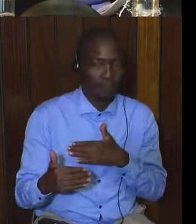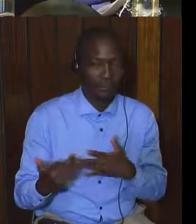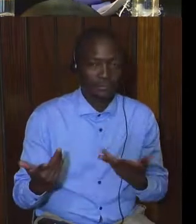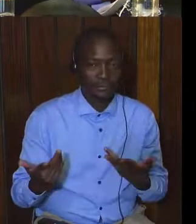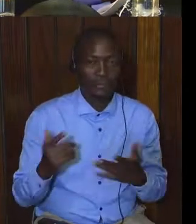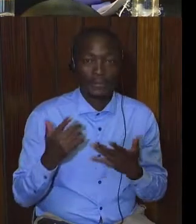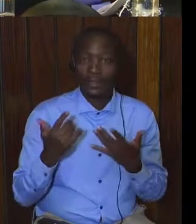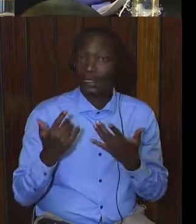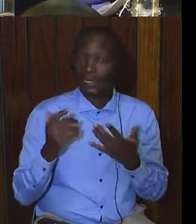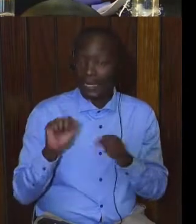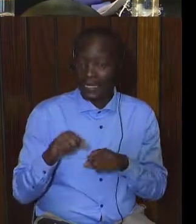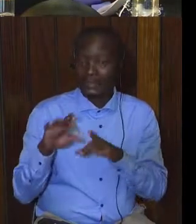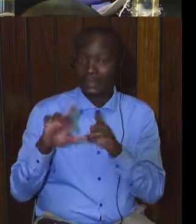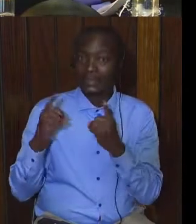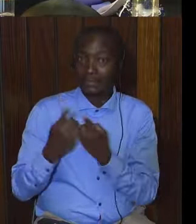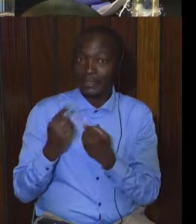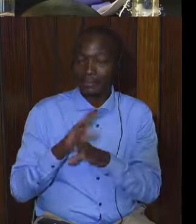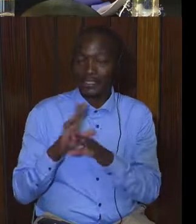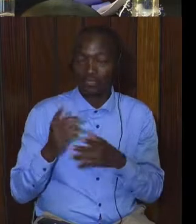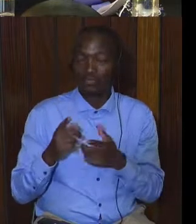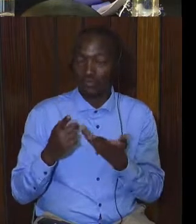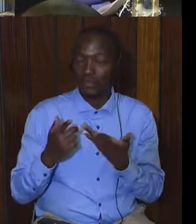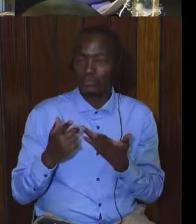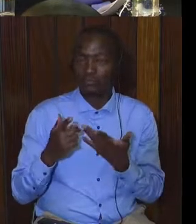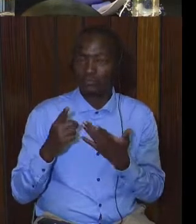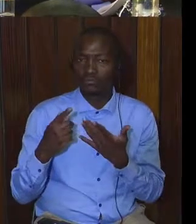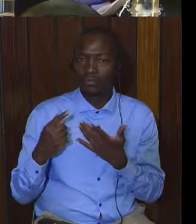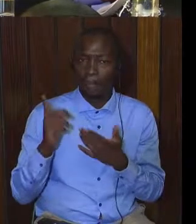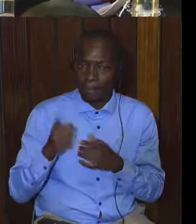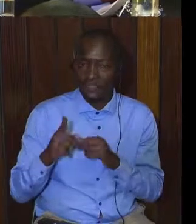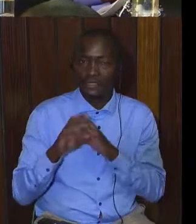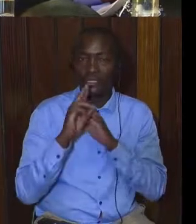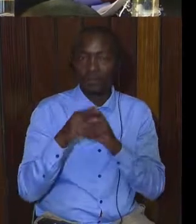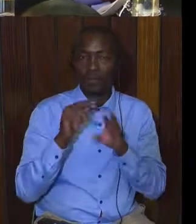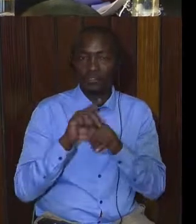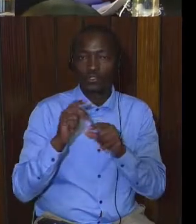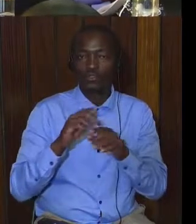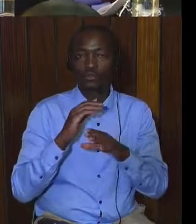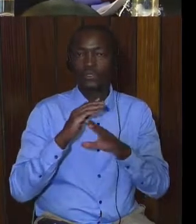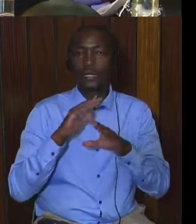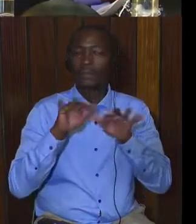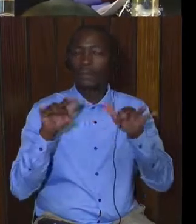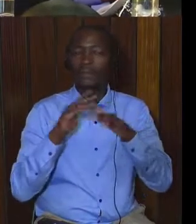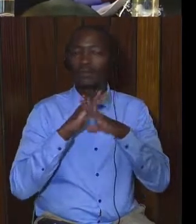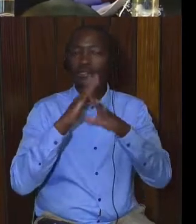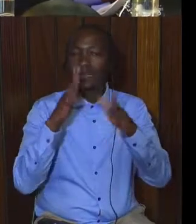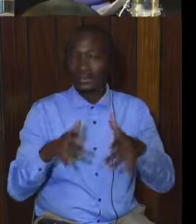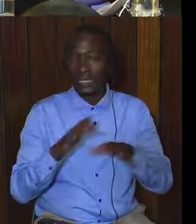compelled to report to the Public Protector on a quarterly basis on the status of implementation,